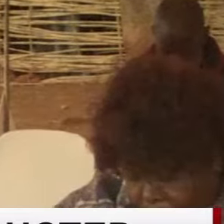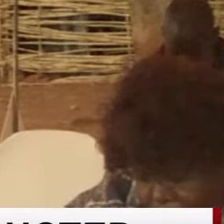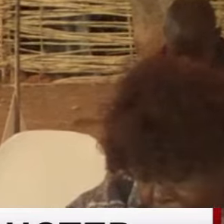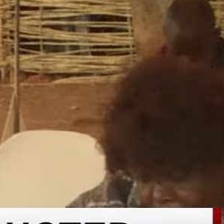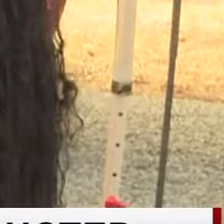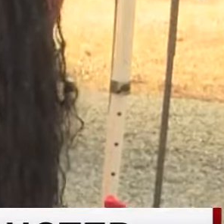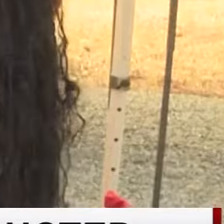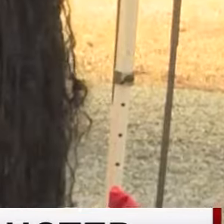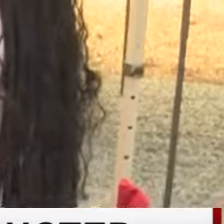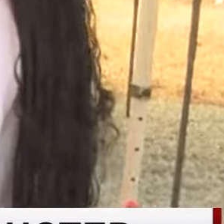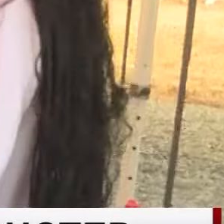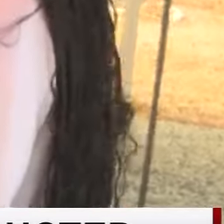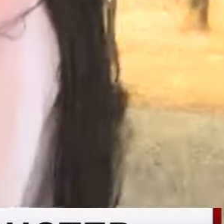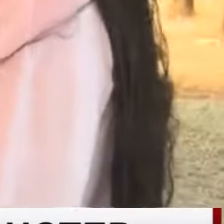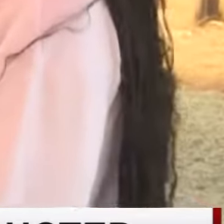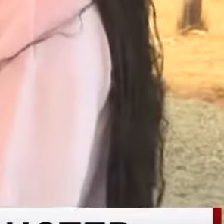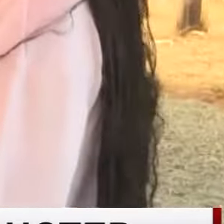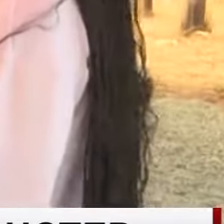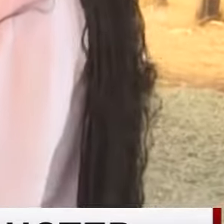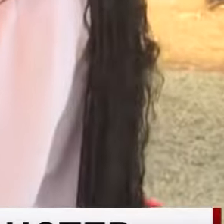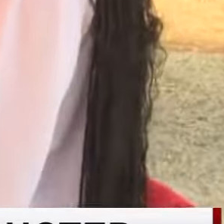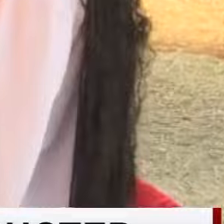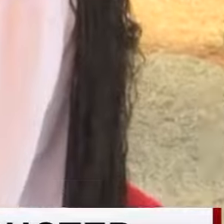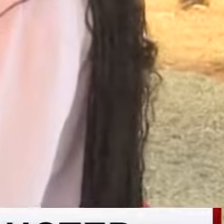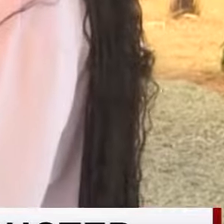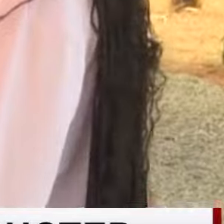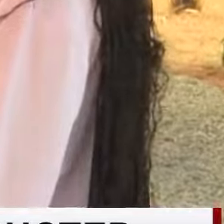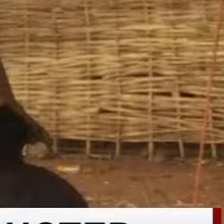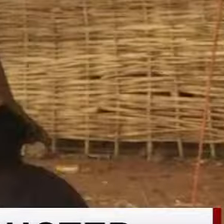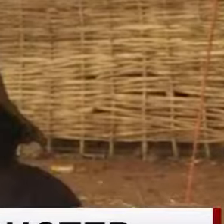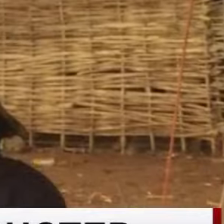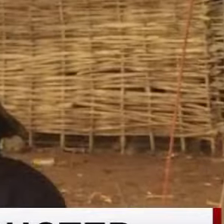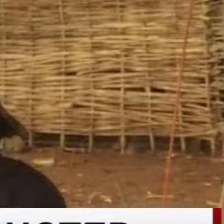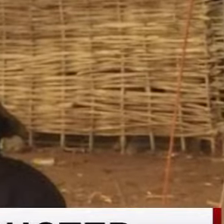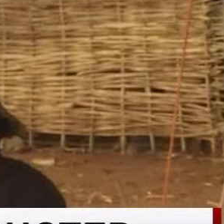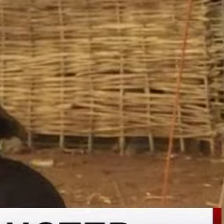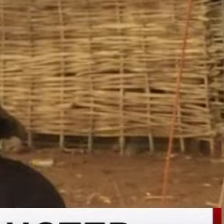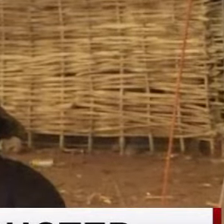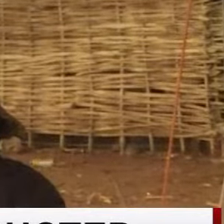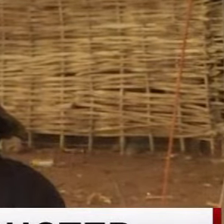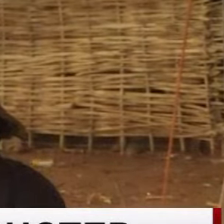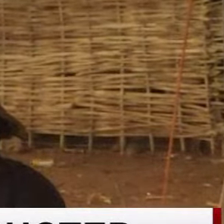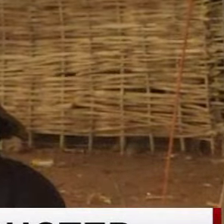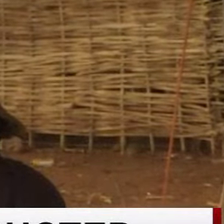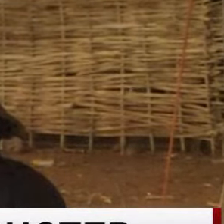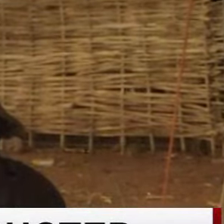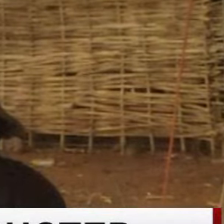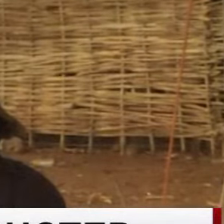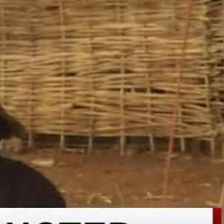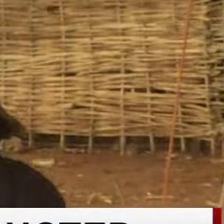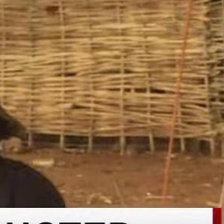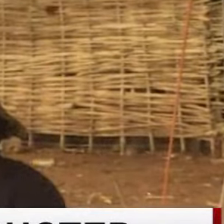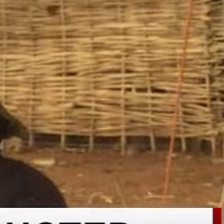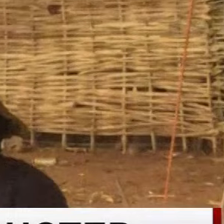production. Meanwhile, Eastern Province Agriculture and Commercial Chairperson Thomas Ntonga has appealed to government